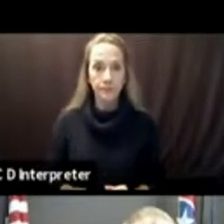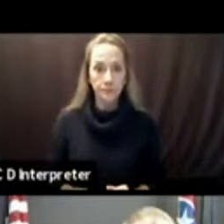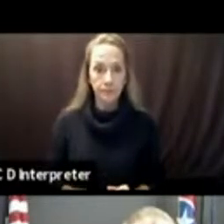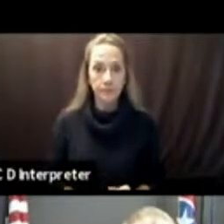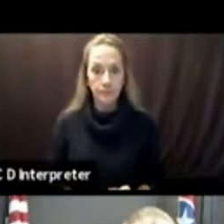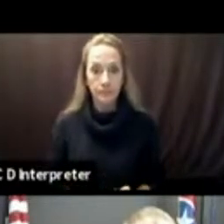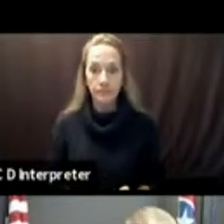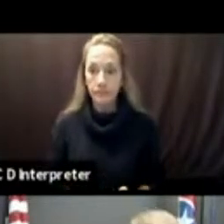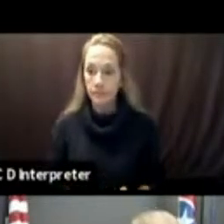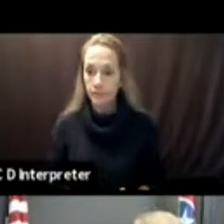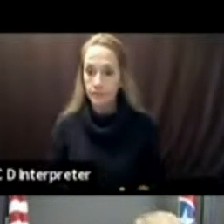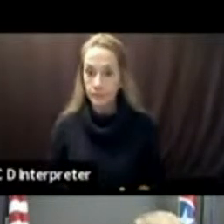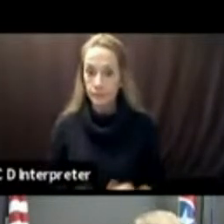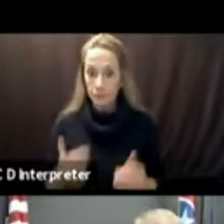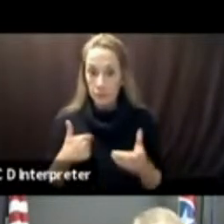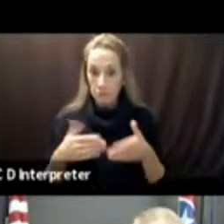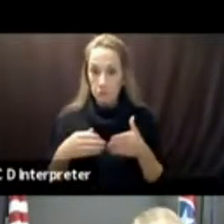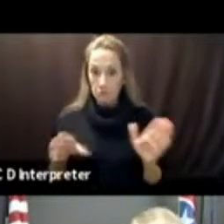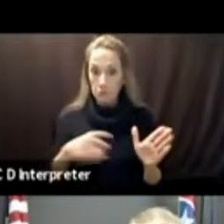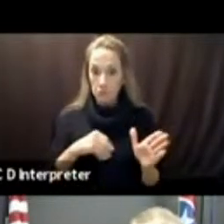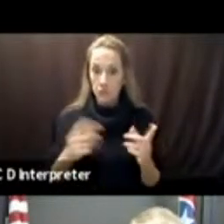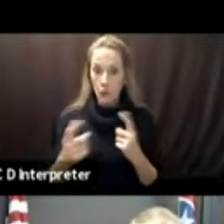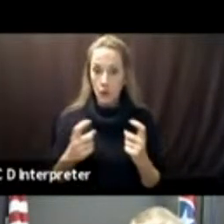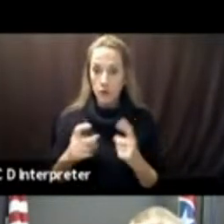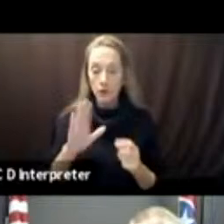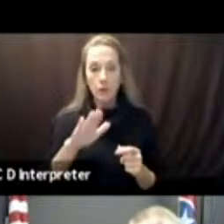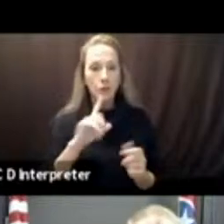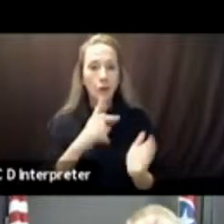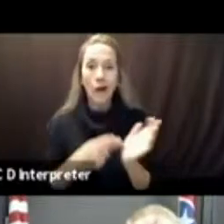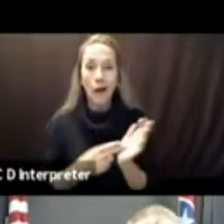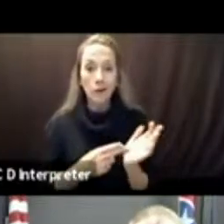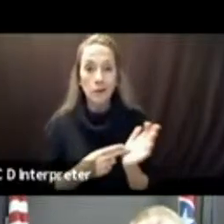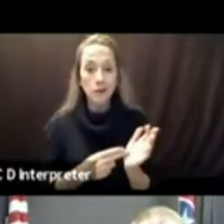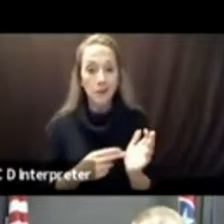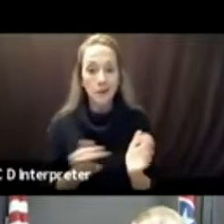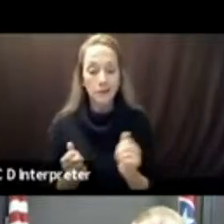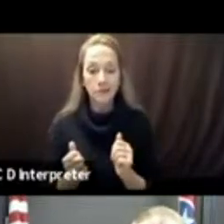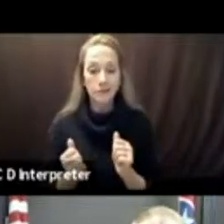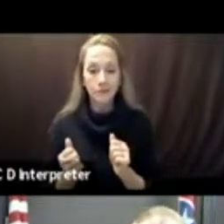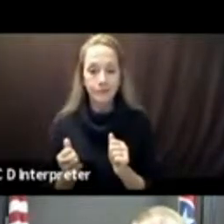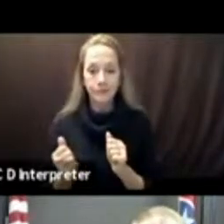Any Yeah, other Questions? The truth is, everybody's just kind of getting back